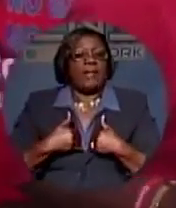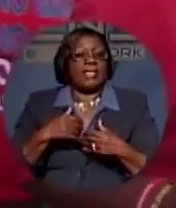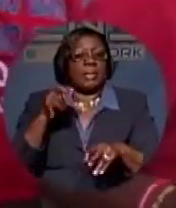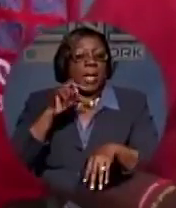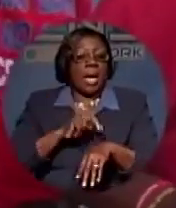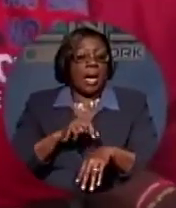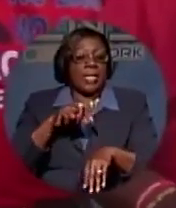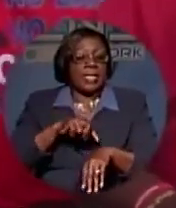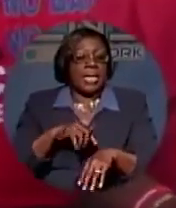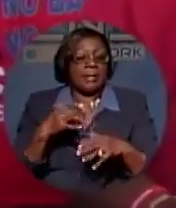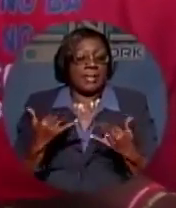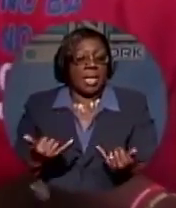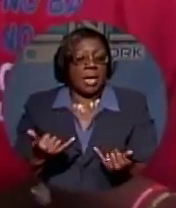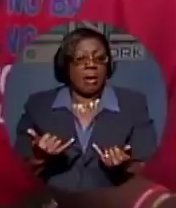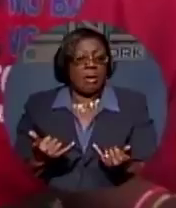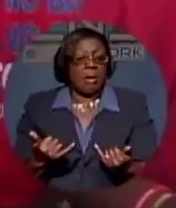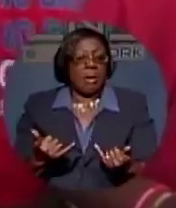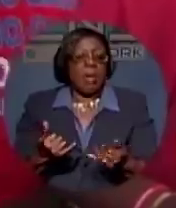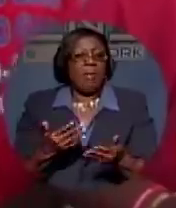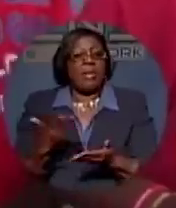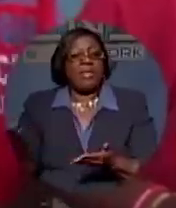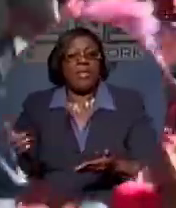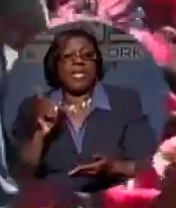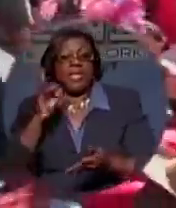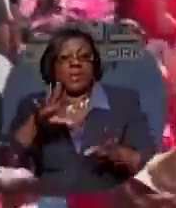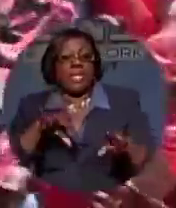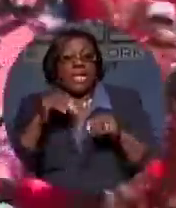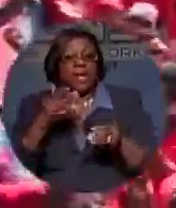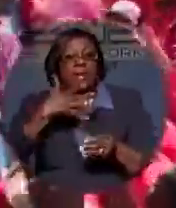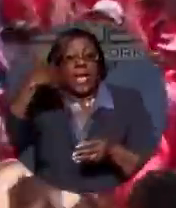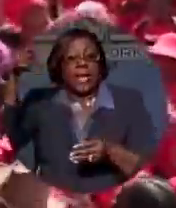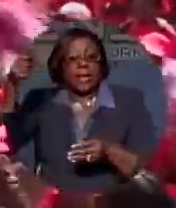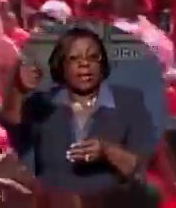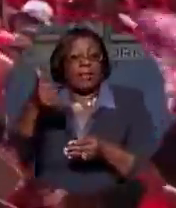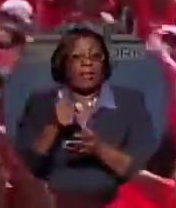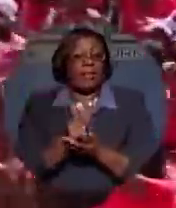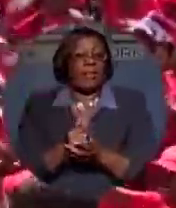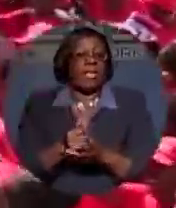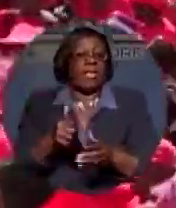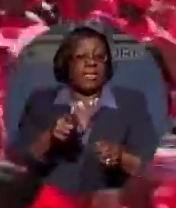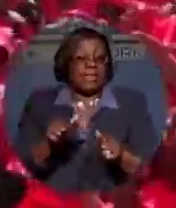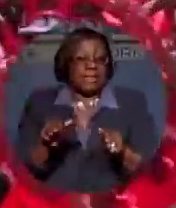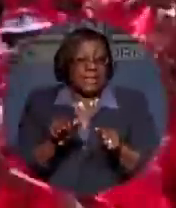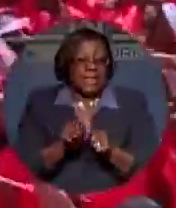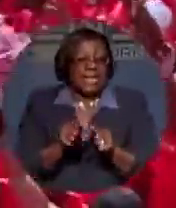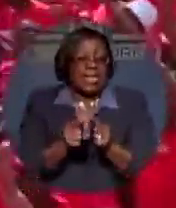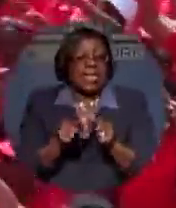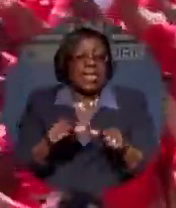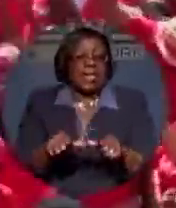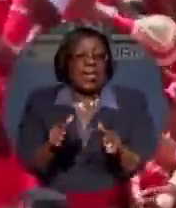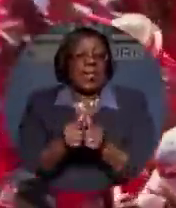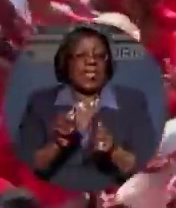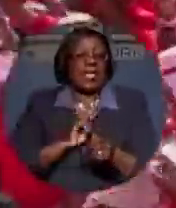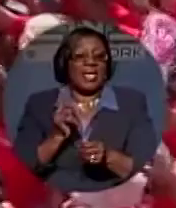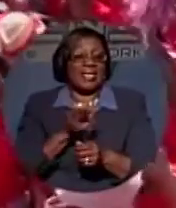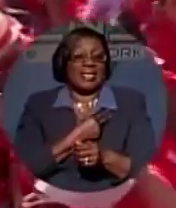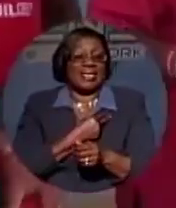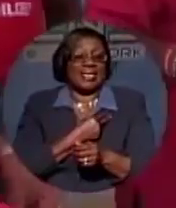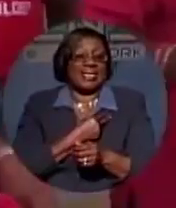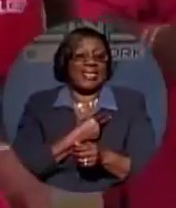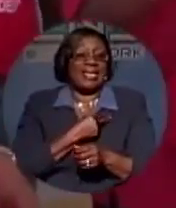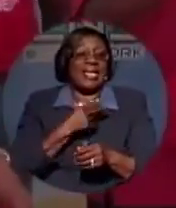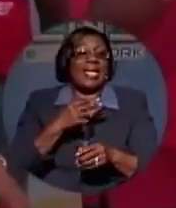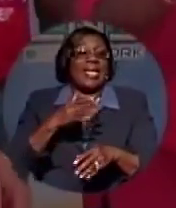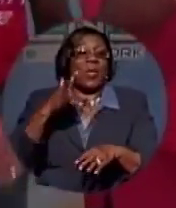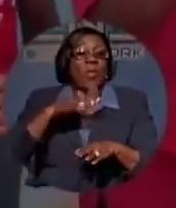now, but things are going to get better. You stick with us. Now call me Big Eye, but I